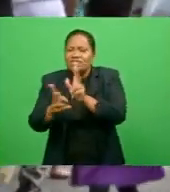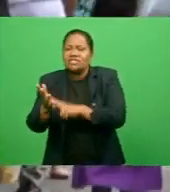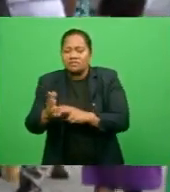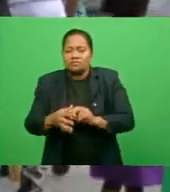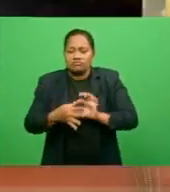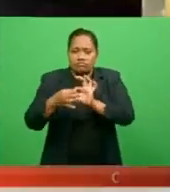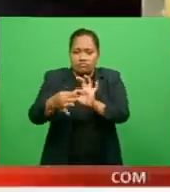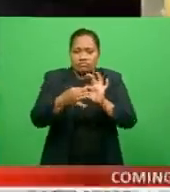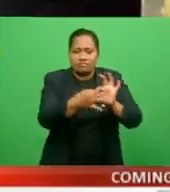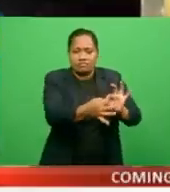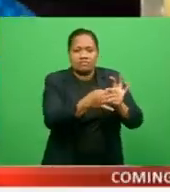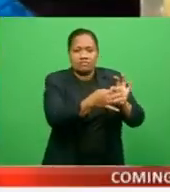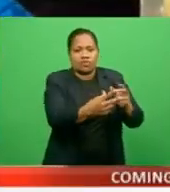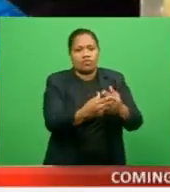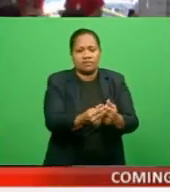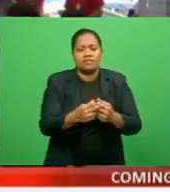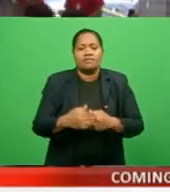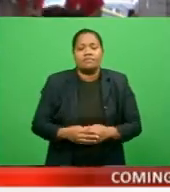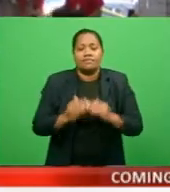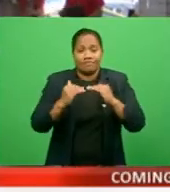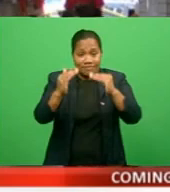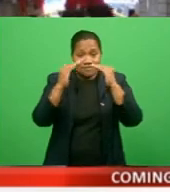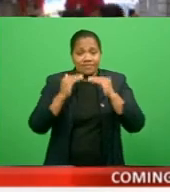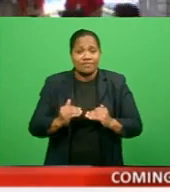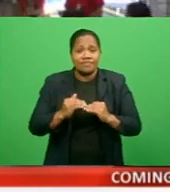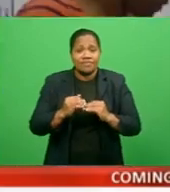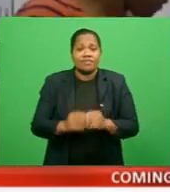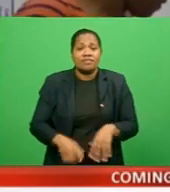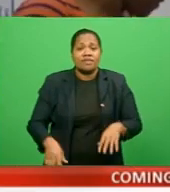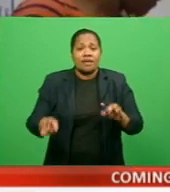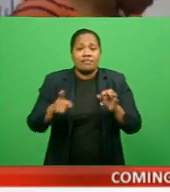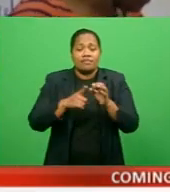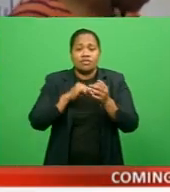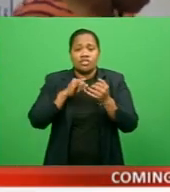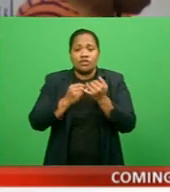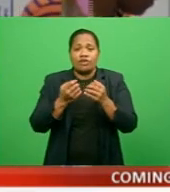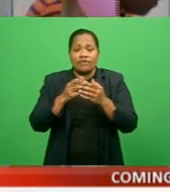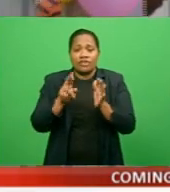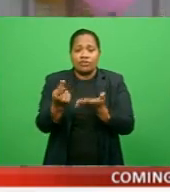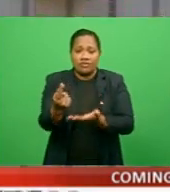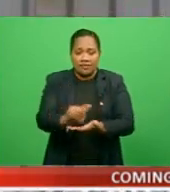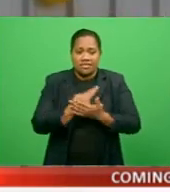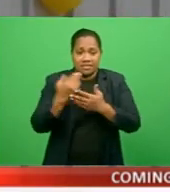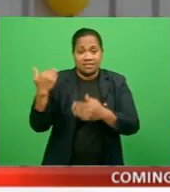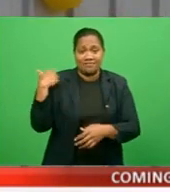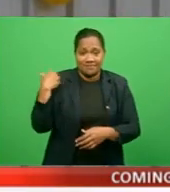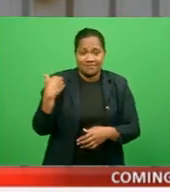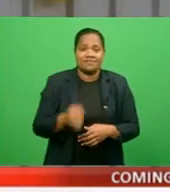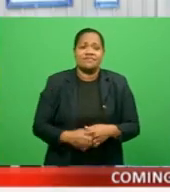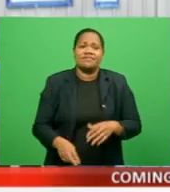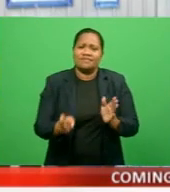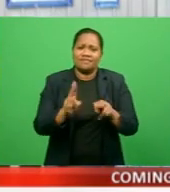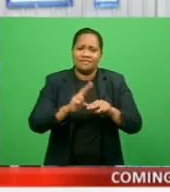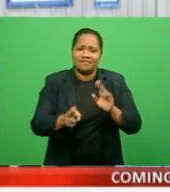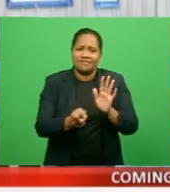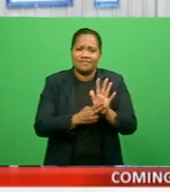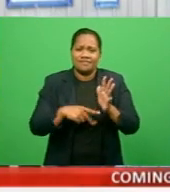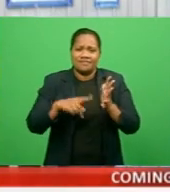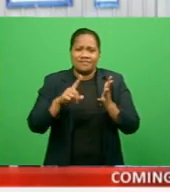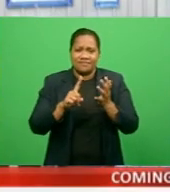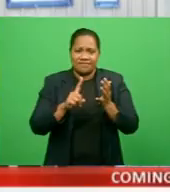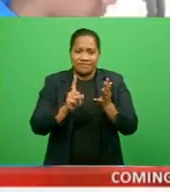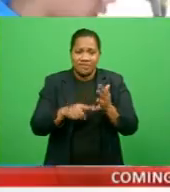News. Up ahead, postal revenue affected. And FNU takes up